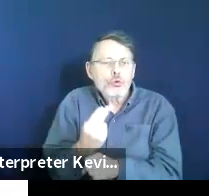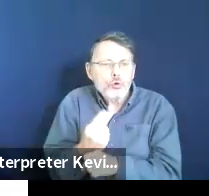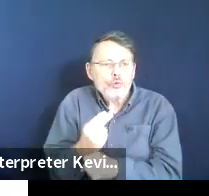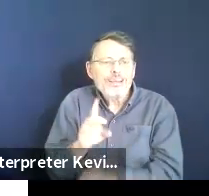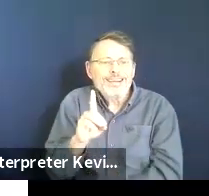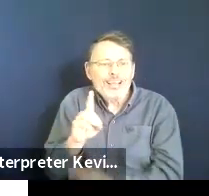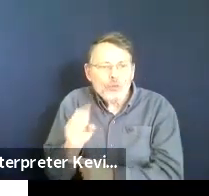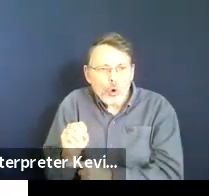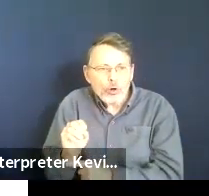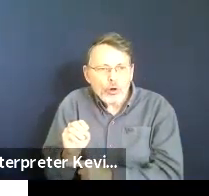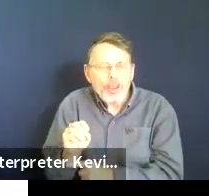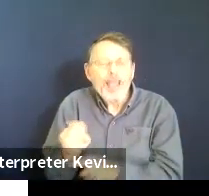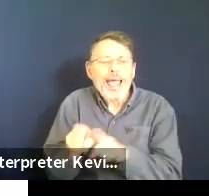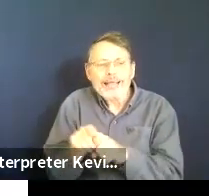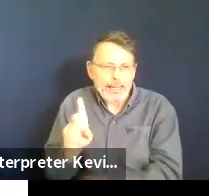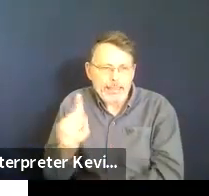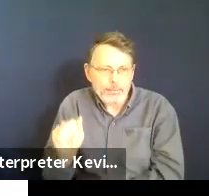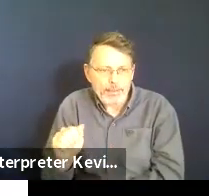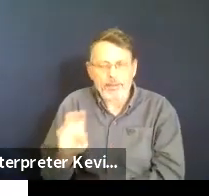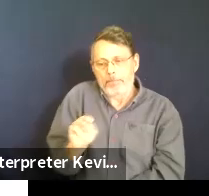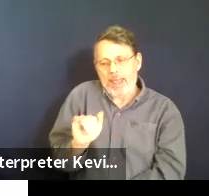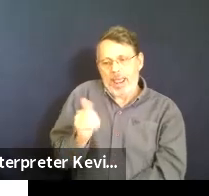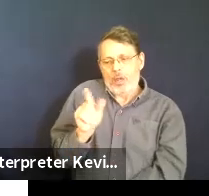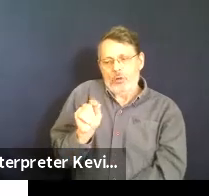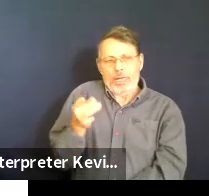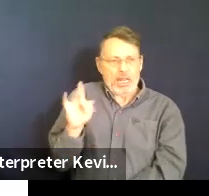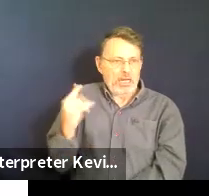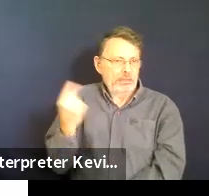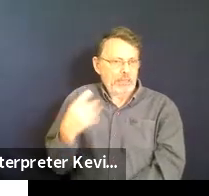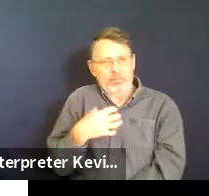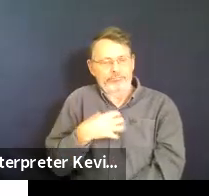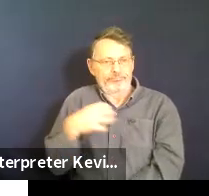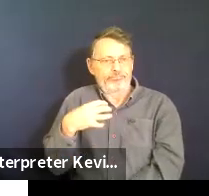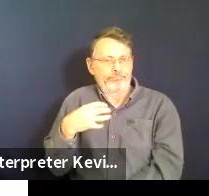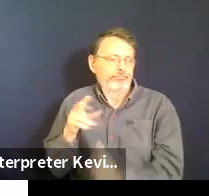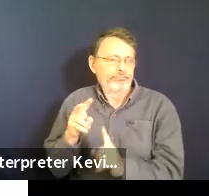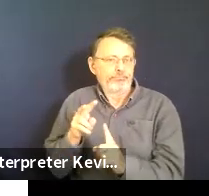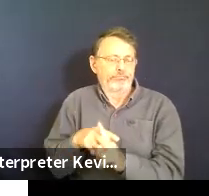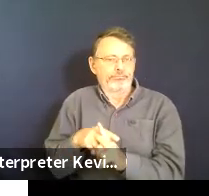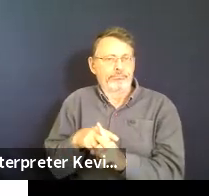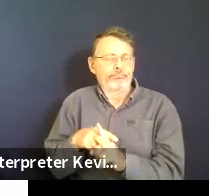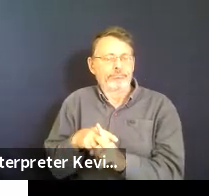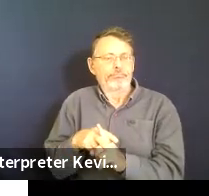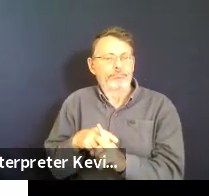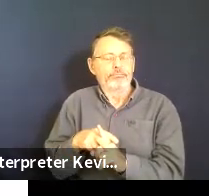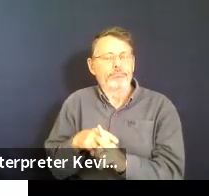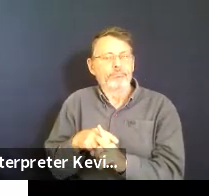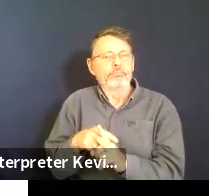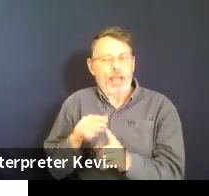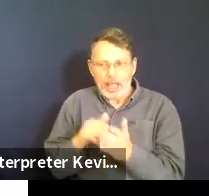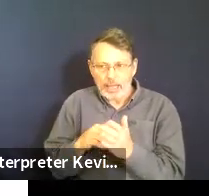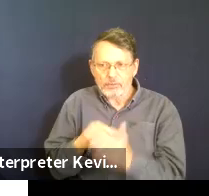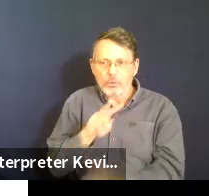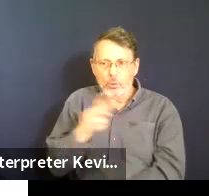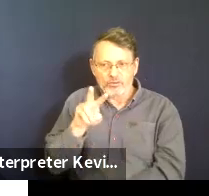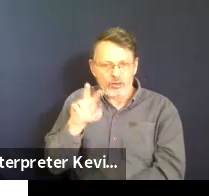disability. So in May 2018, a complaint was filed with our office against the West Virginia Department of Health and Human